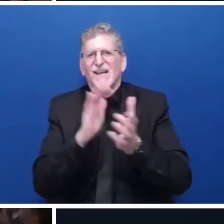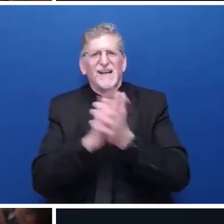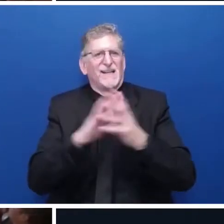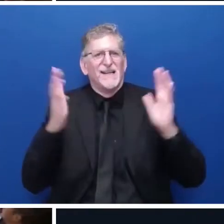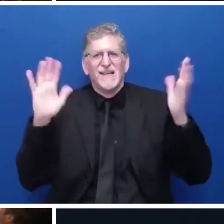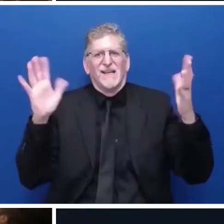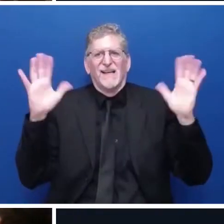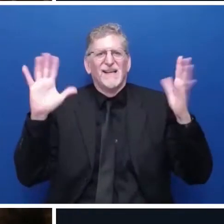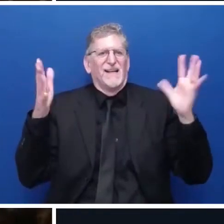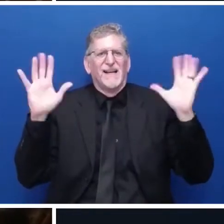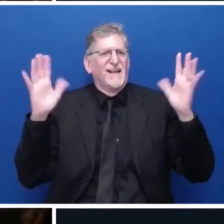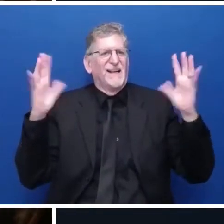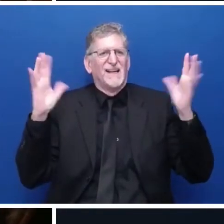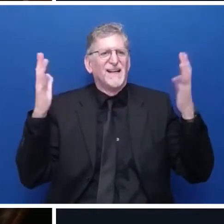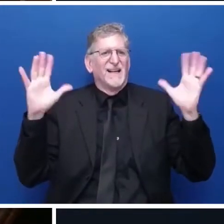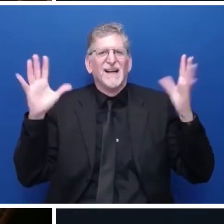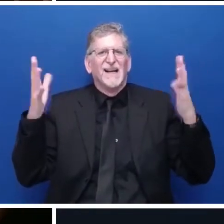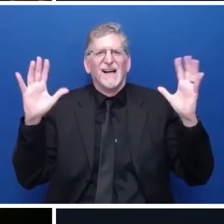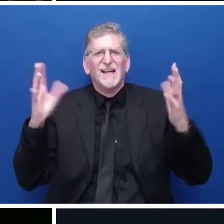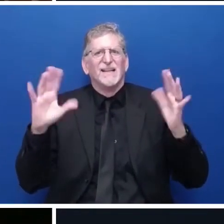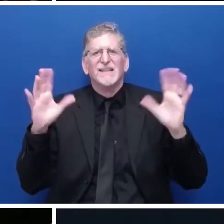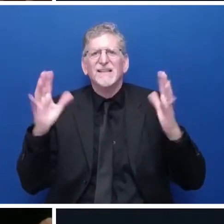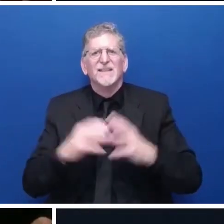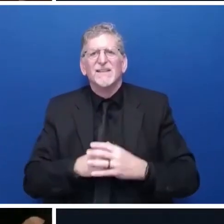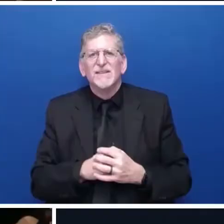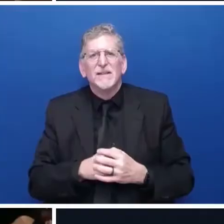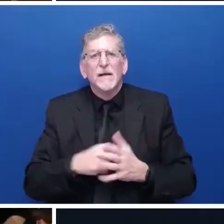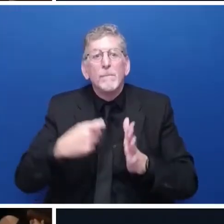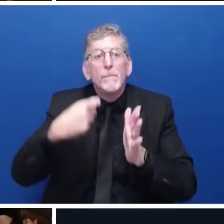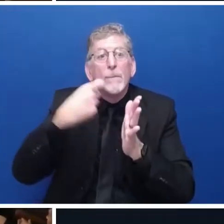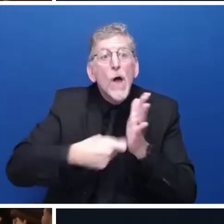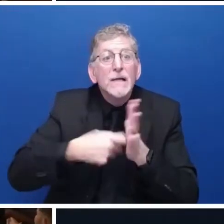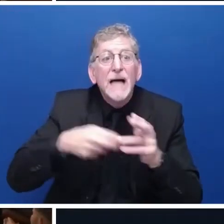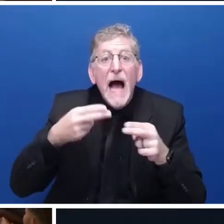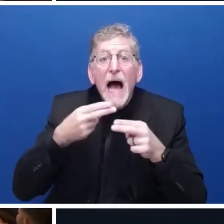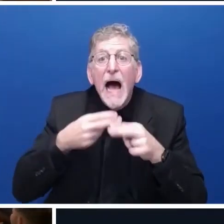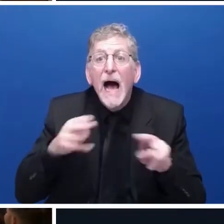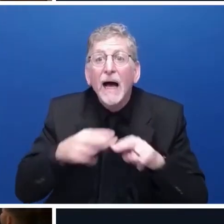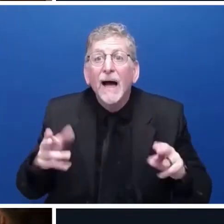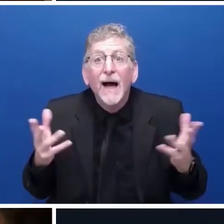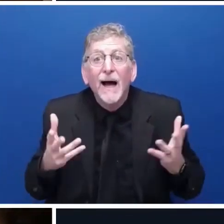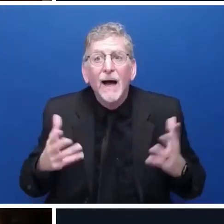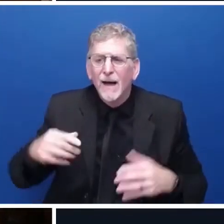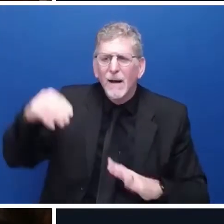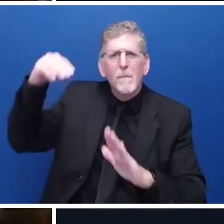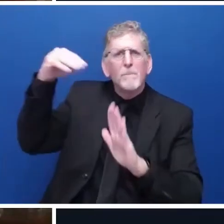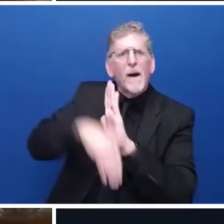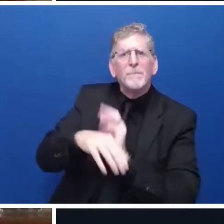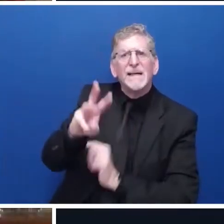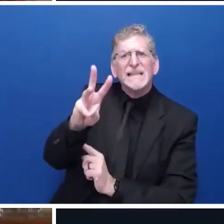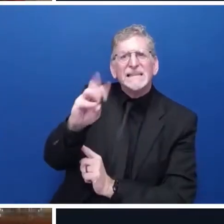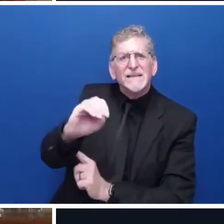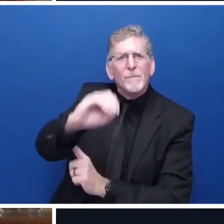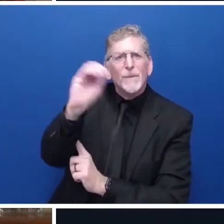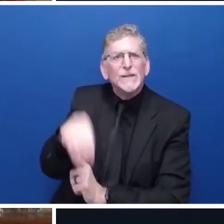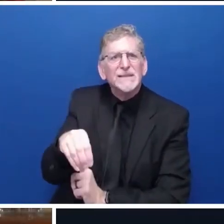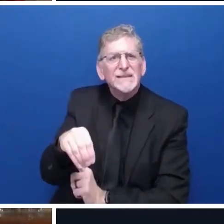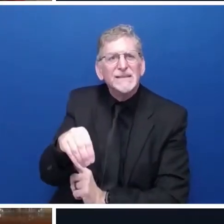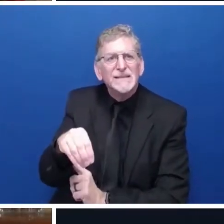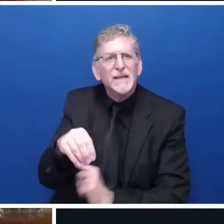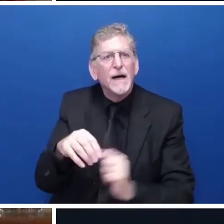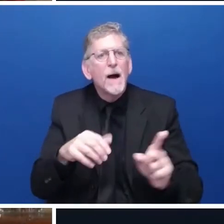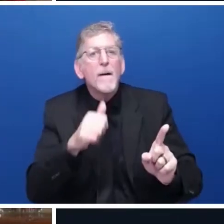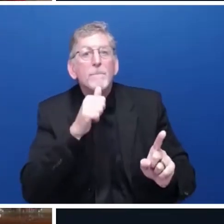The price of eggs is down 60%. Madam Secretary, thank you. The cost